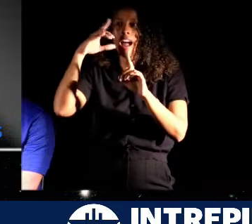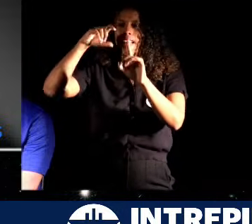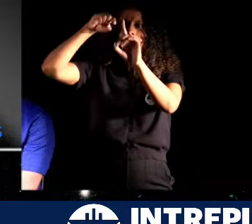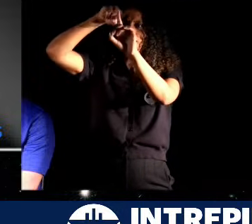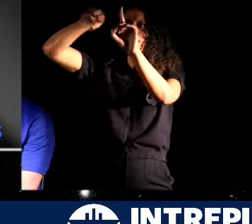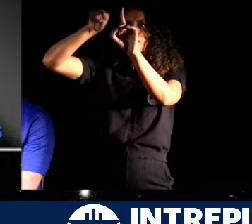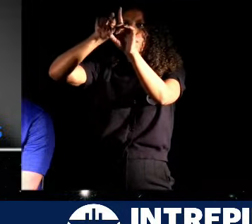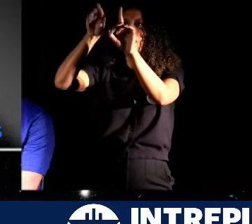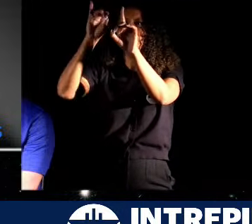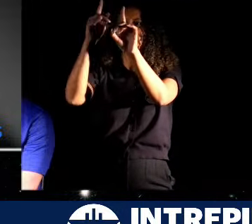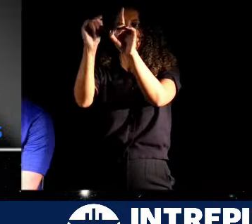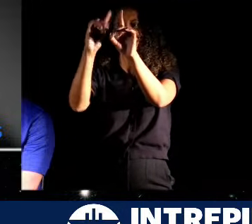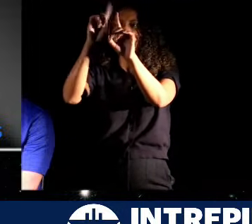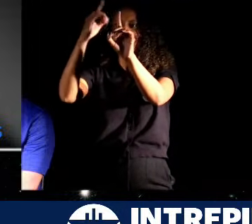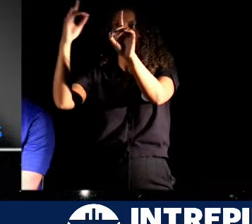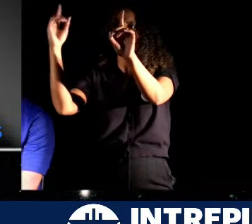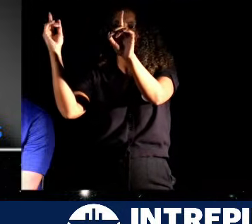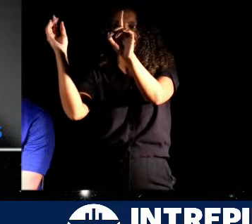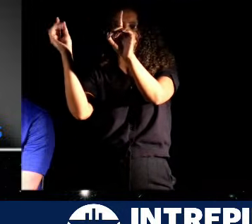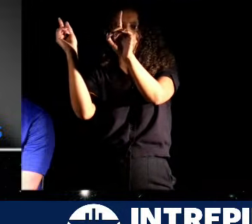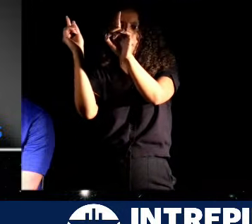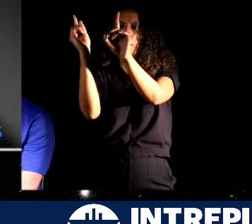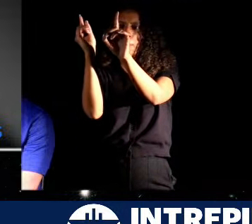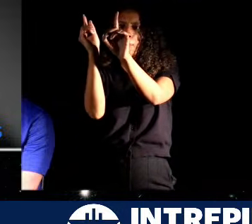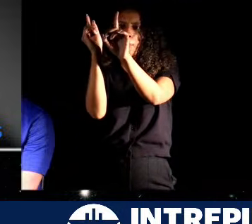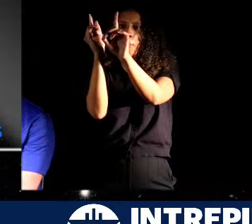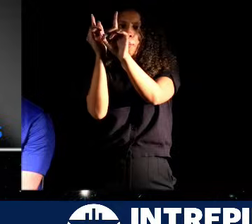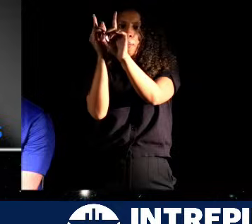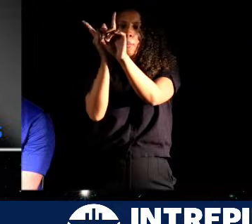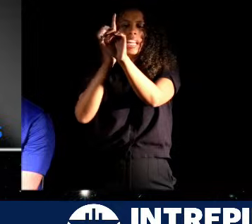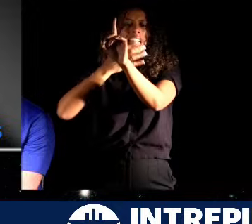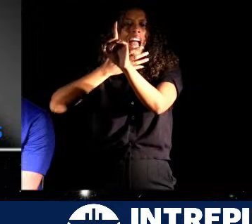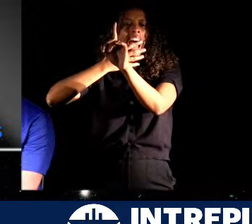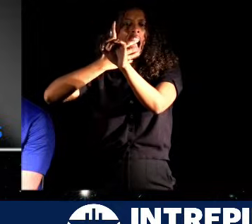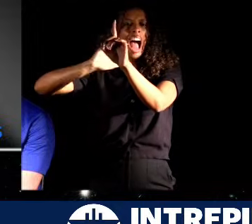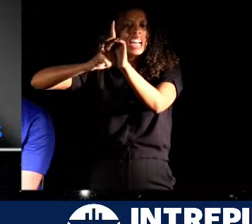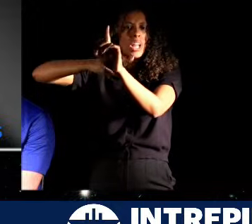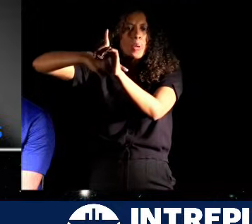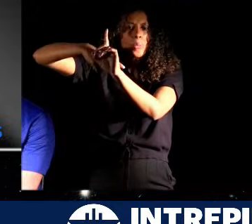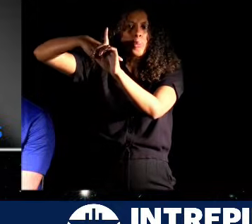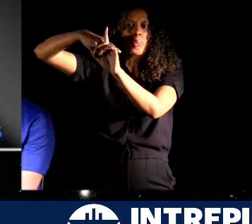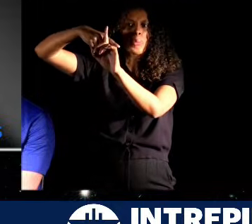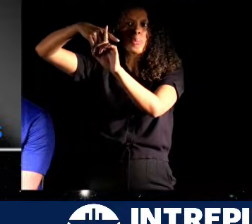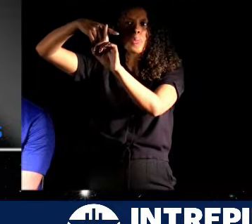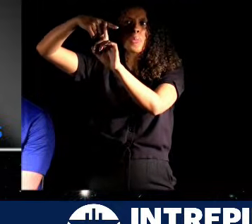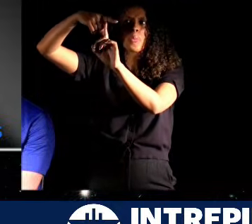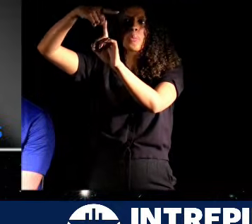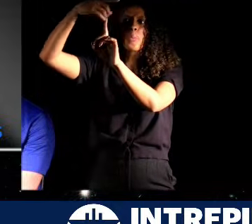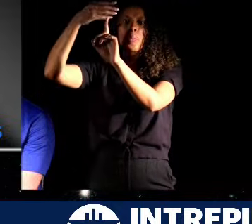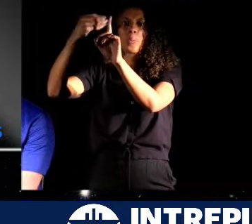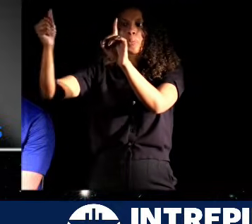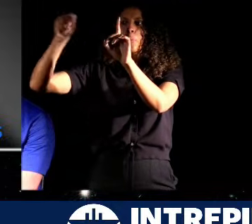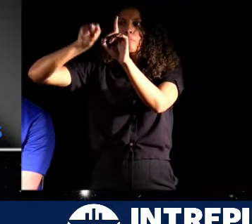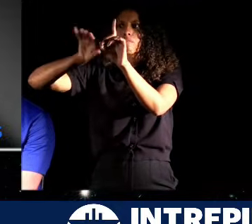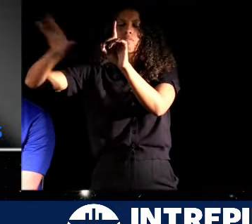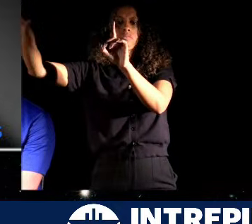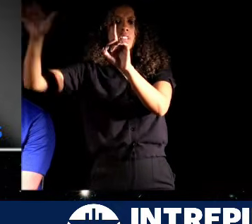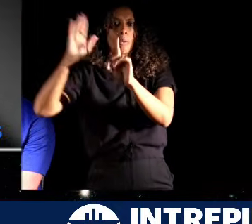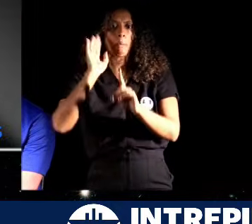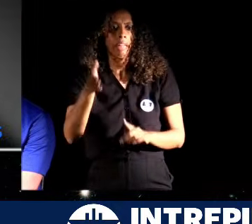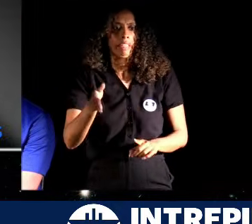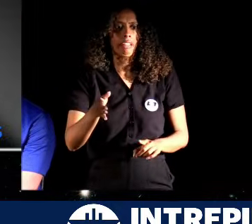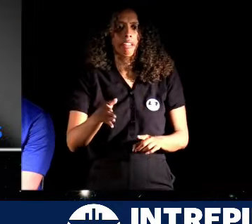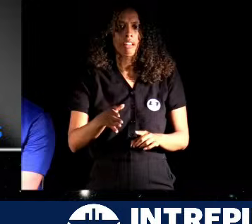particles, when they get very close to the star, they get heated so much, they basically sublimate and they will be washed away by the radiation